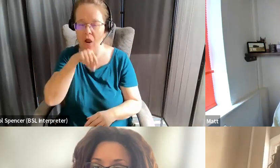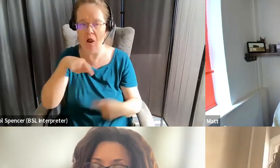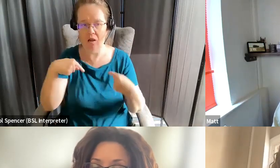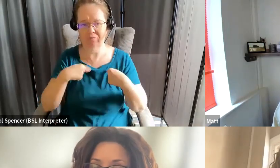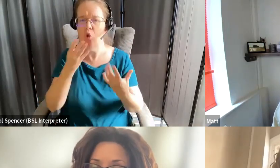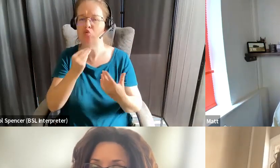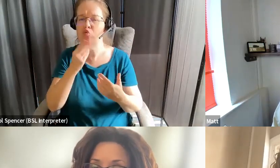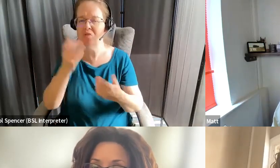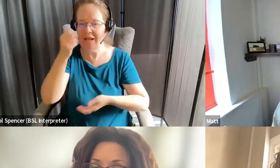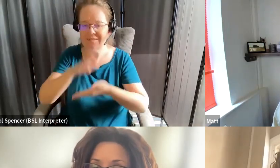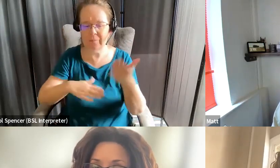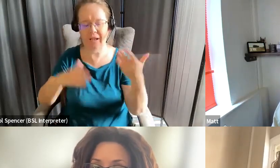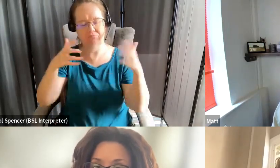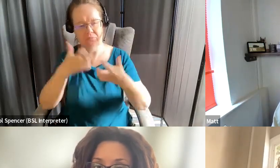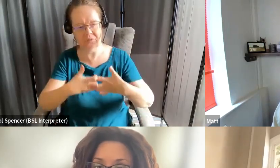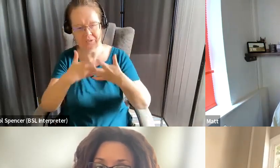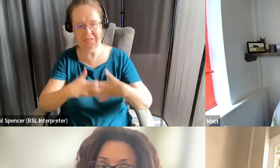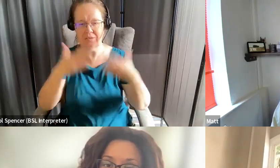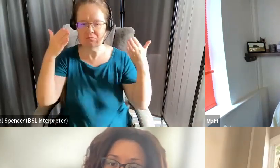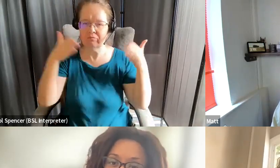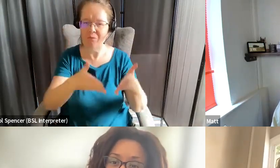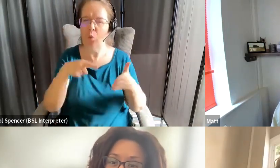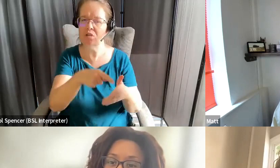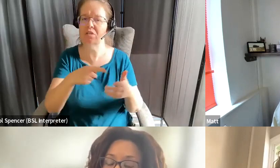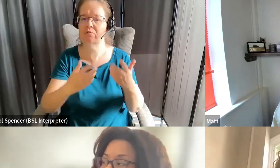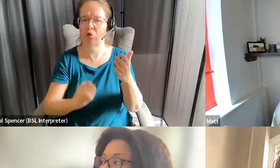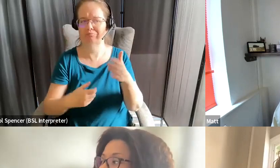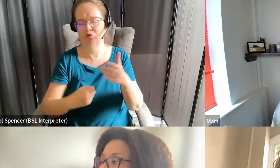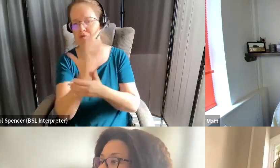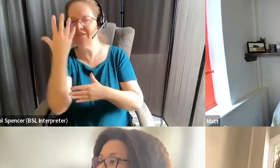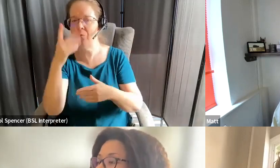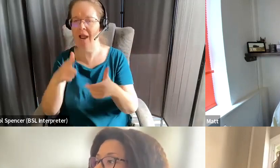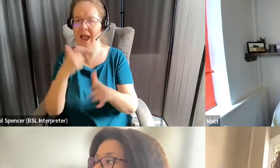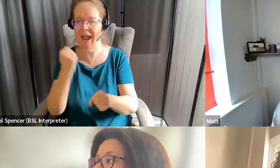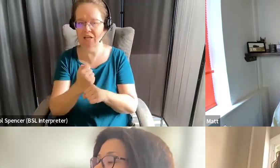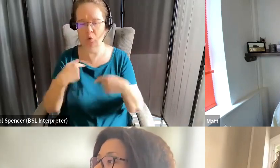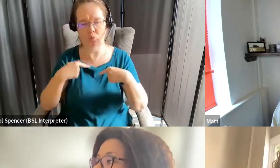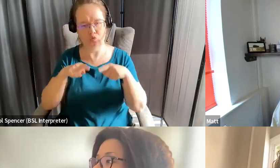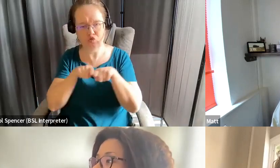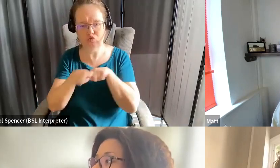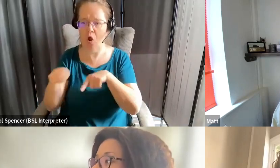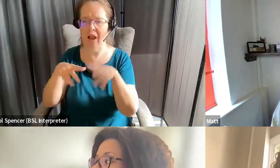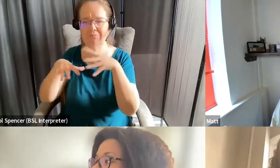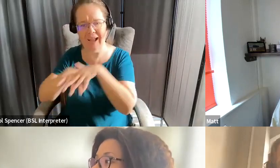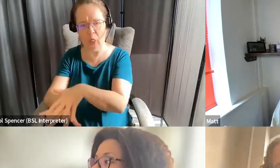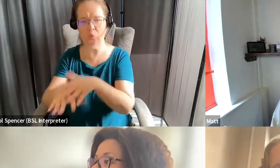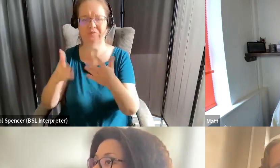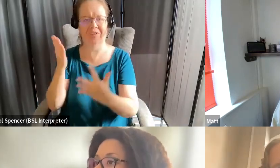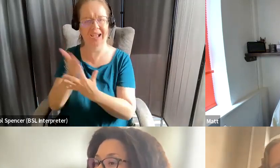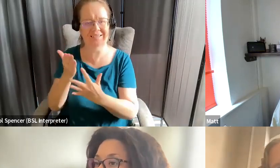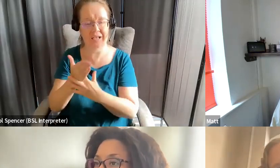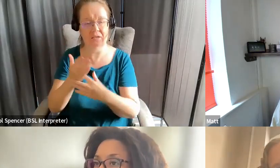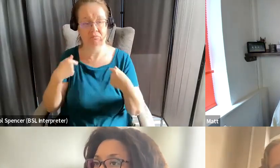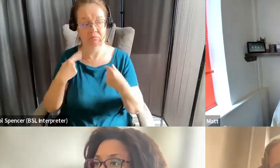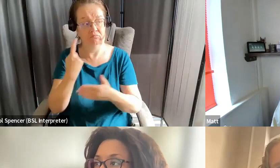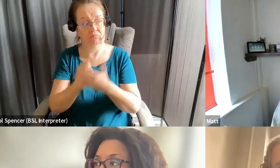and technology-focused digital transformation agency, and we strive for every experience we create to be inclusive and accessible, because we believe not